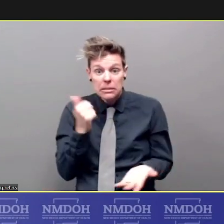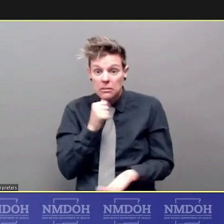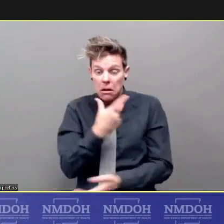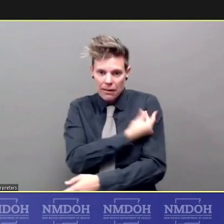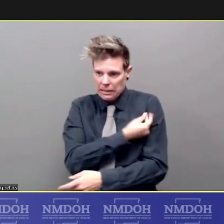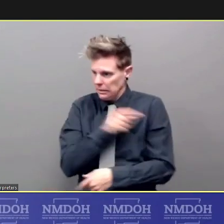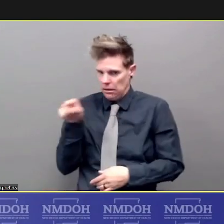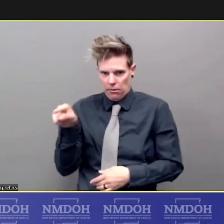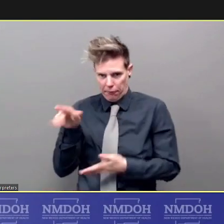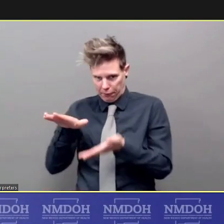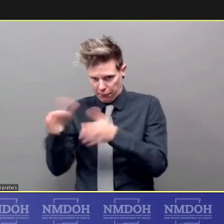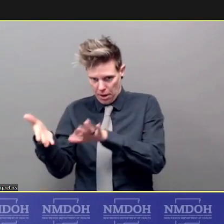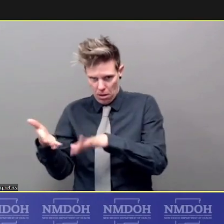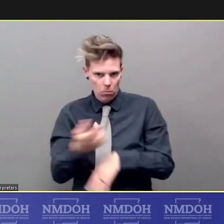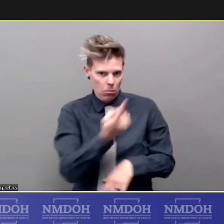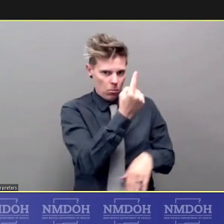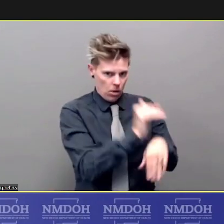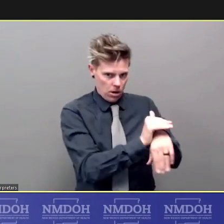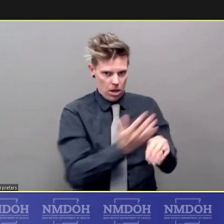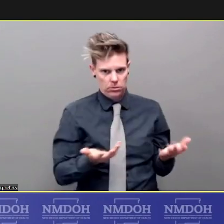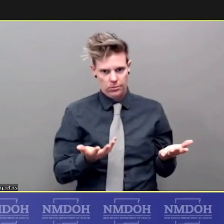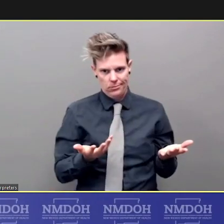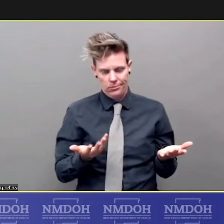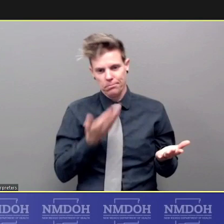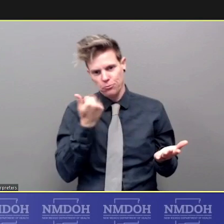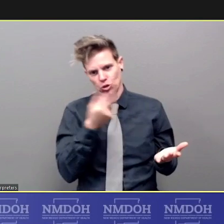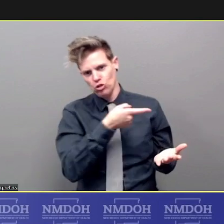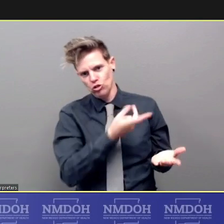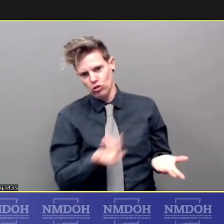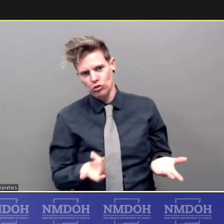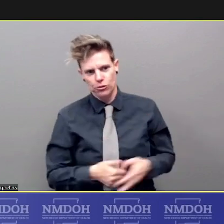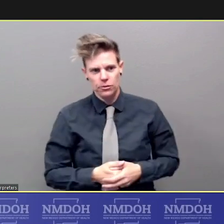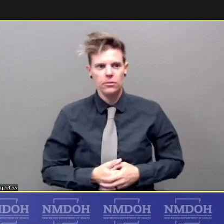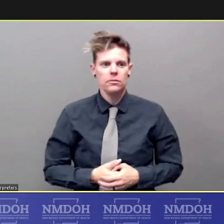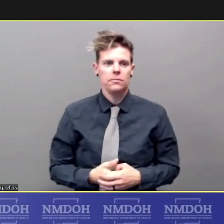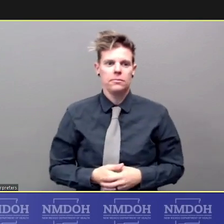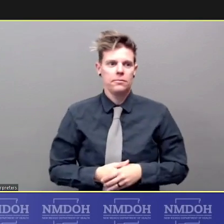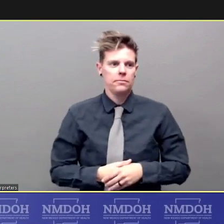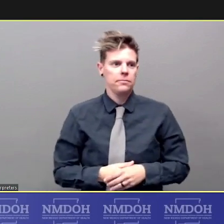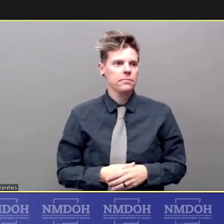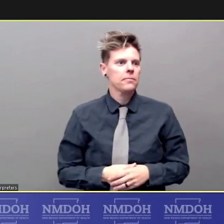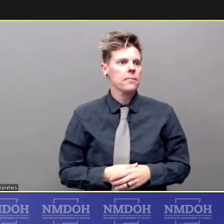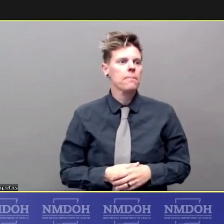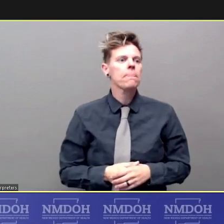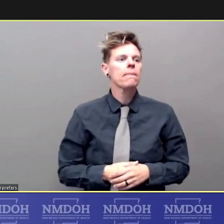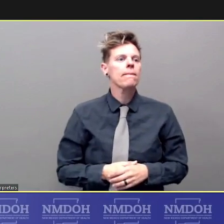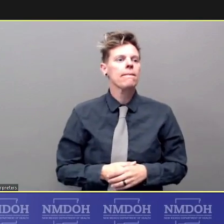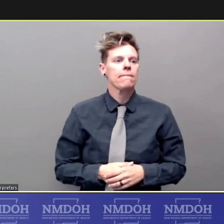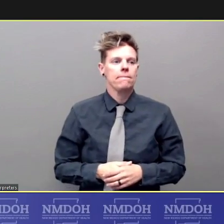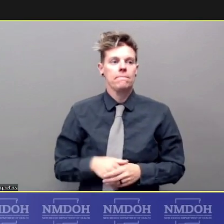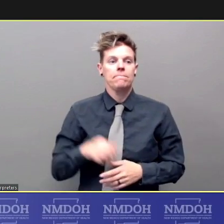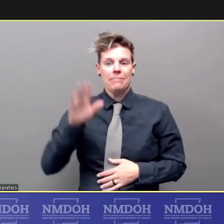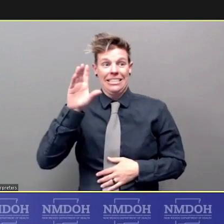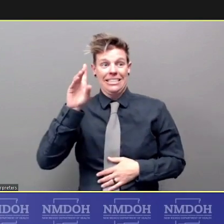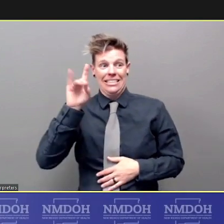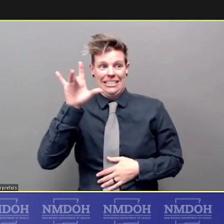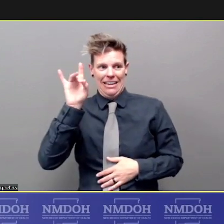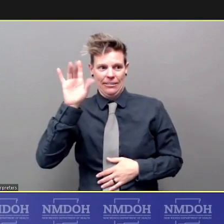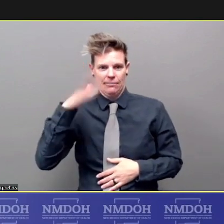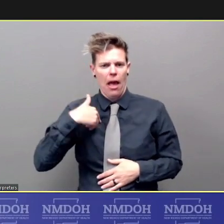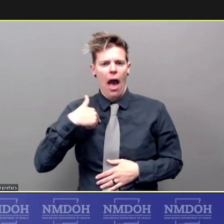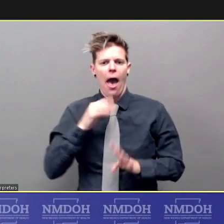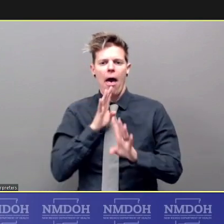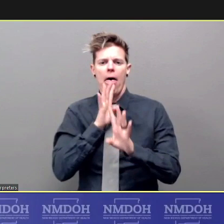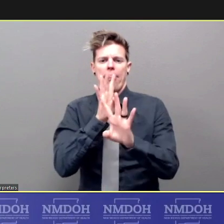Anything else, Dr. Perron or Duran, on that one? Excuse me, David, and I misspoke. She is from the